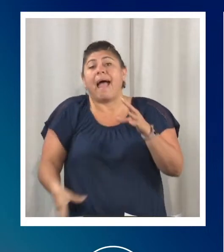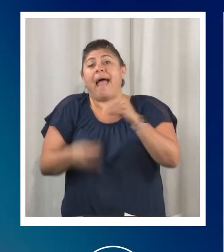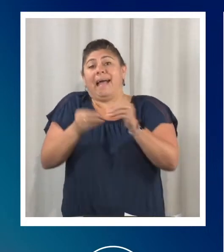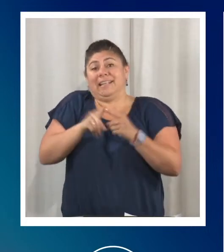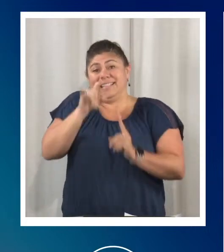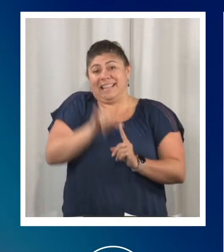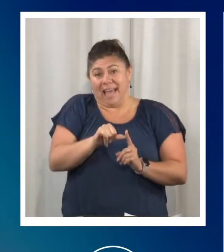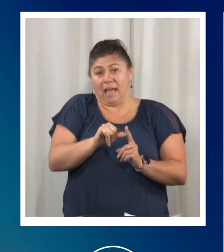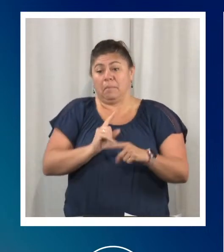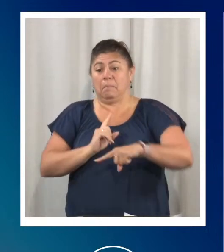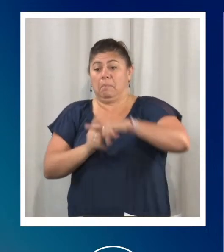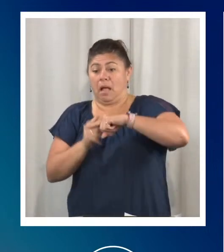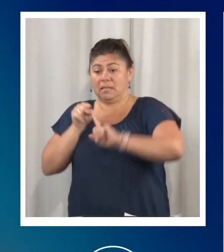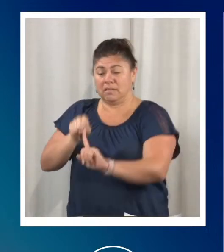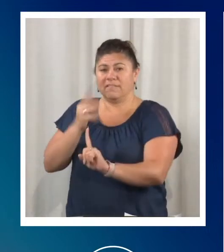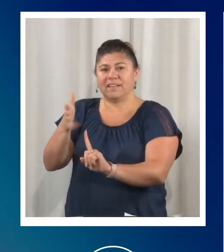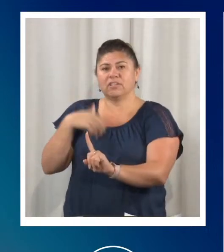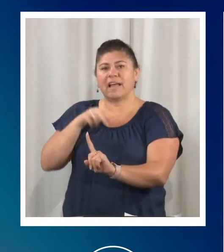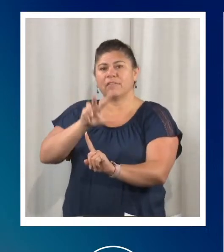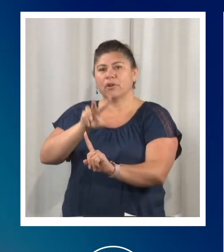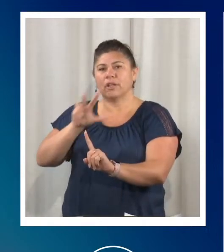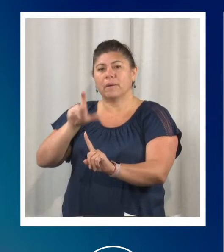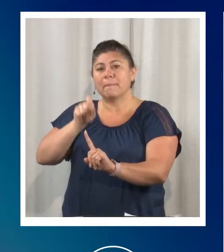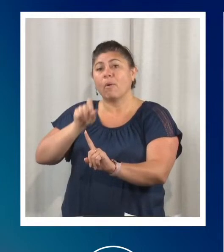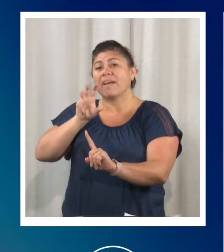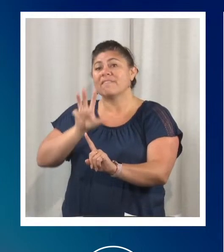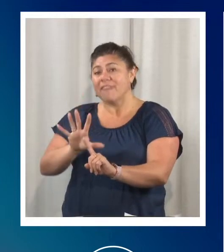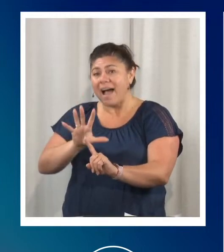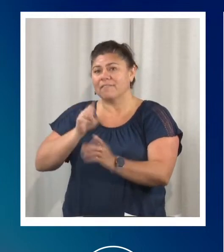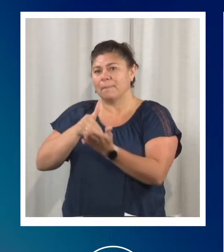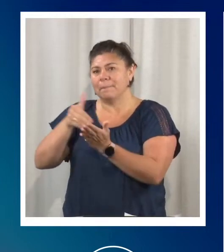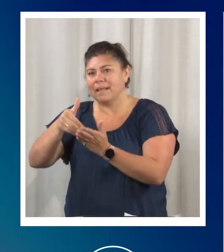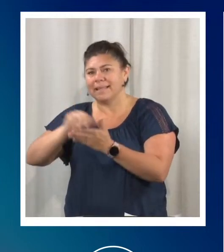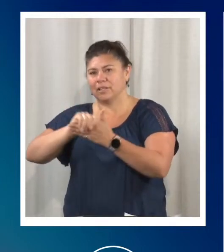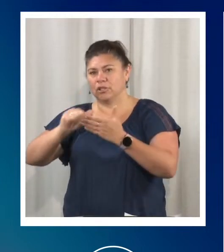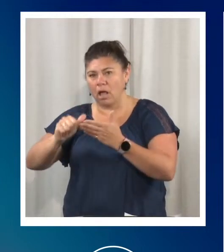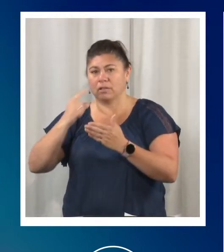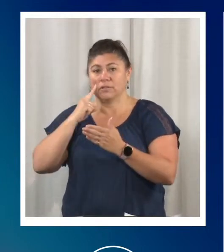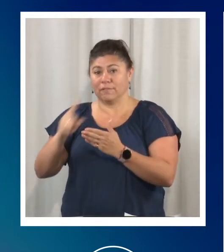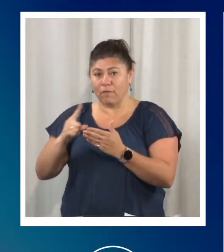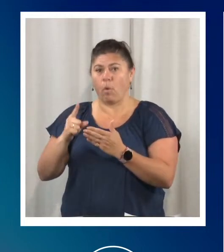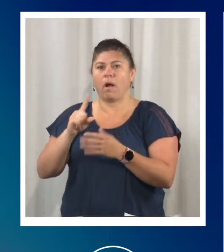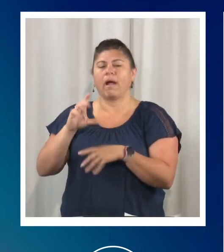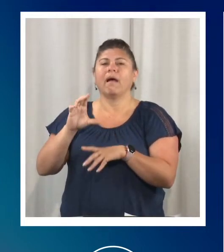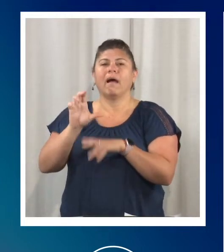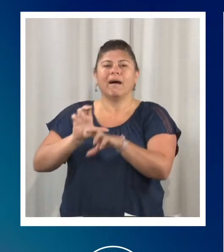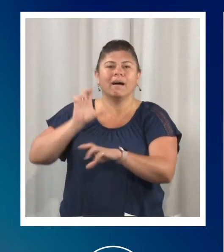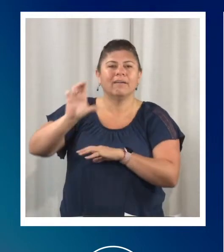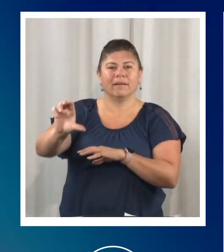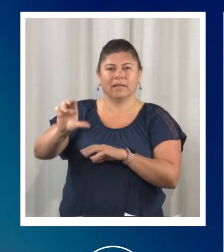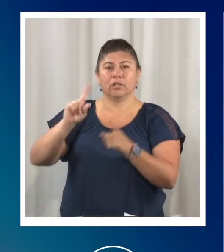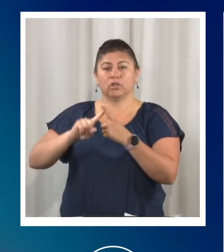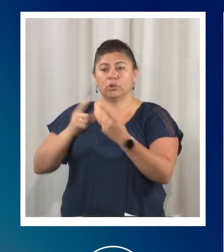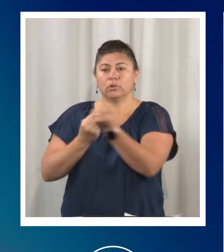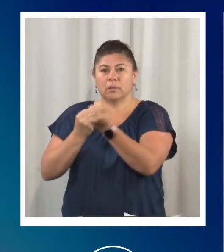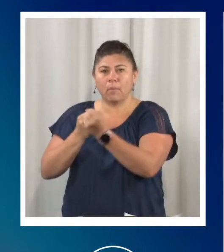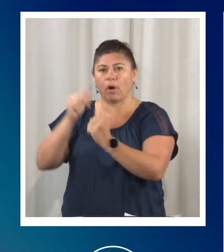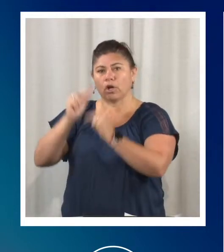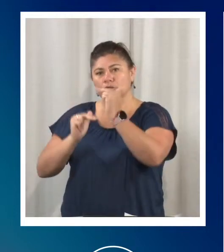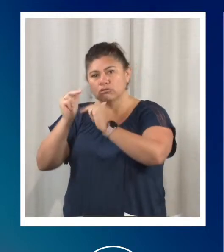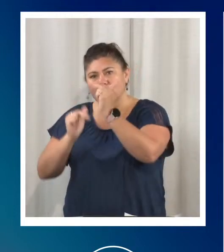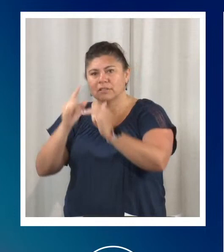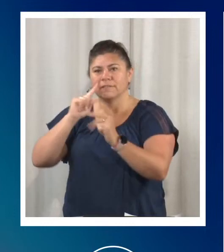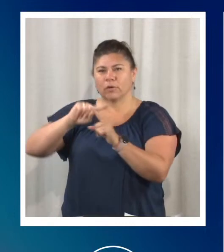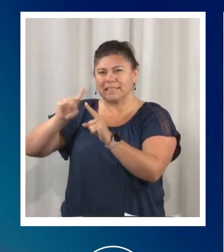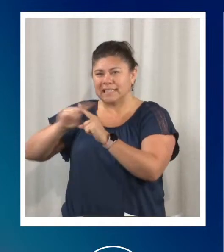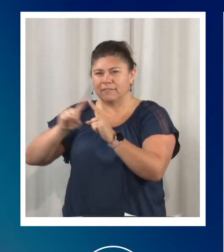we're administering about $33.5 million in capital funding to support capital improvements and construction on a number